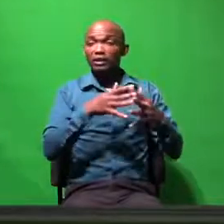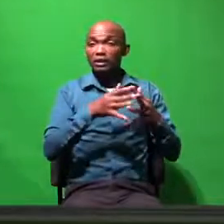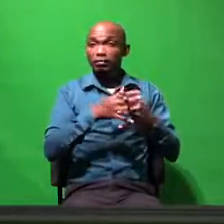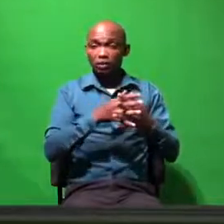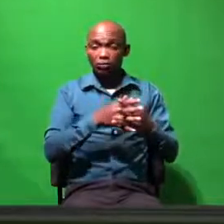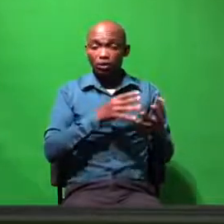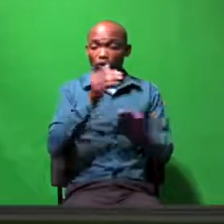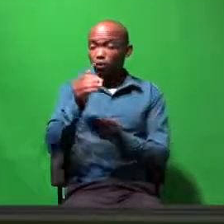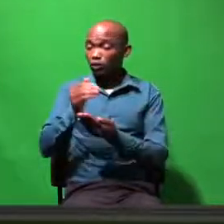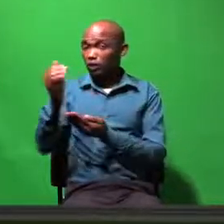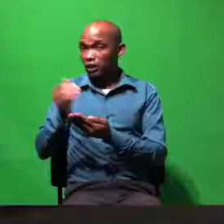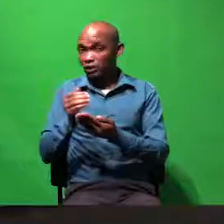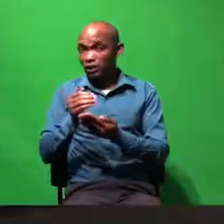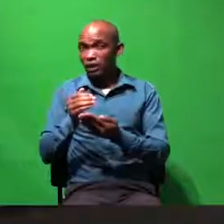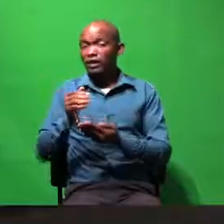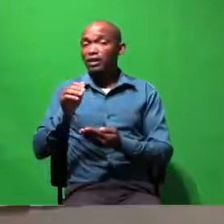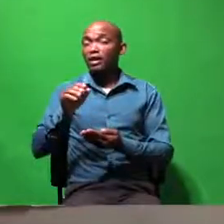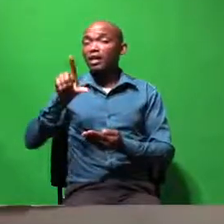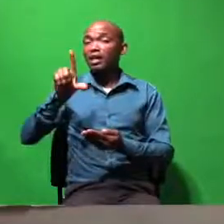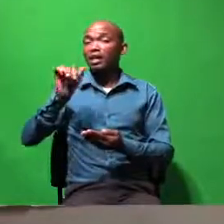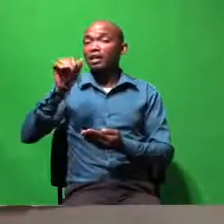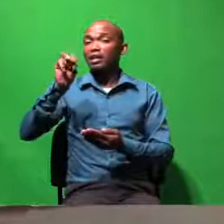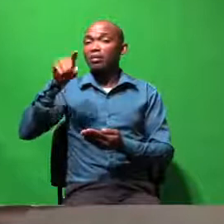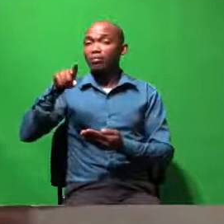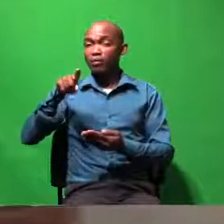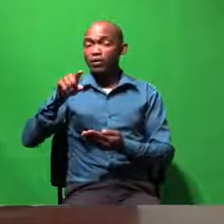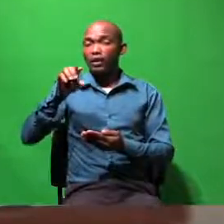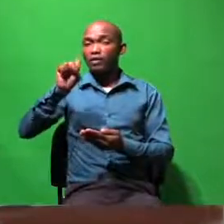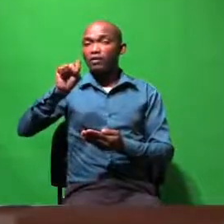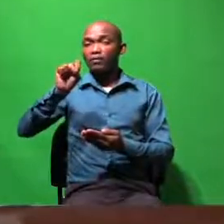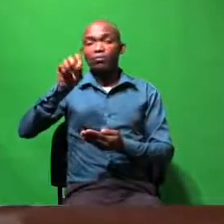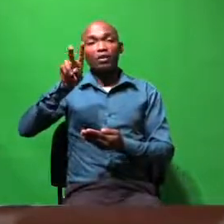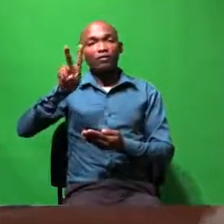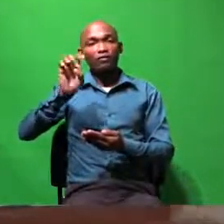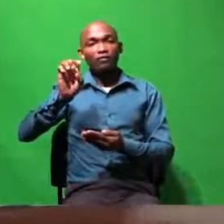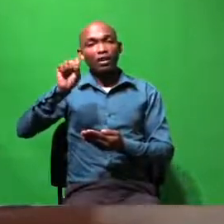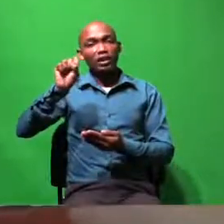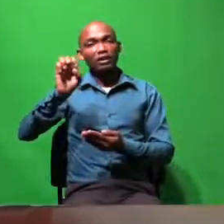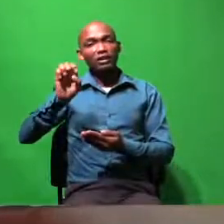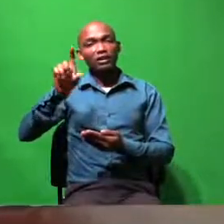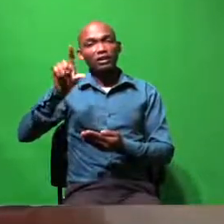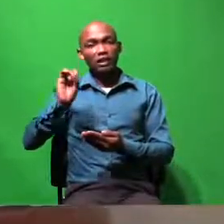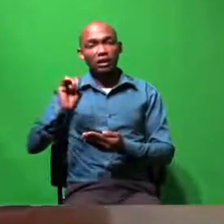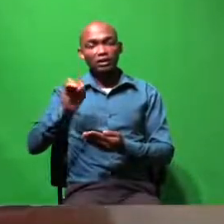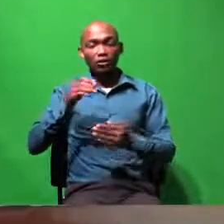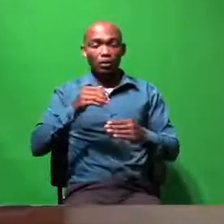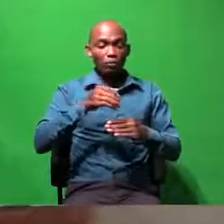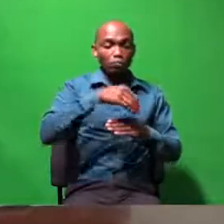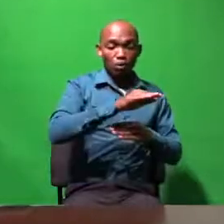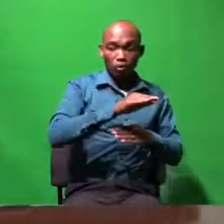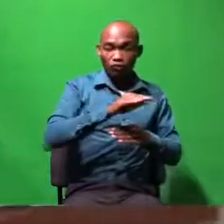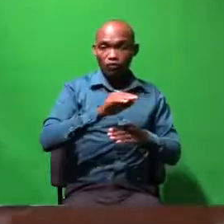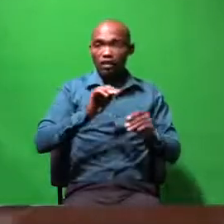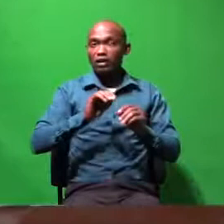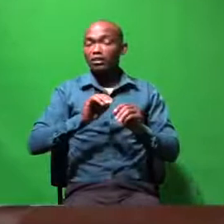consists of lymph vessels through which lymph can pass through while move and